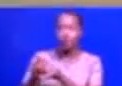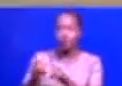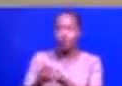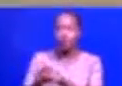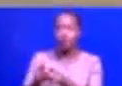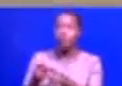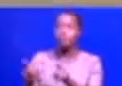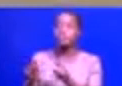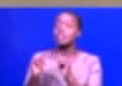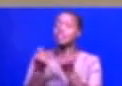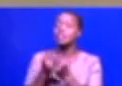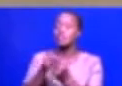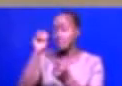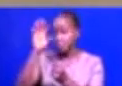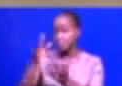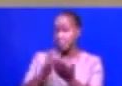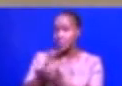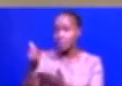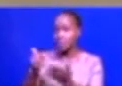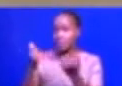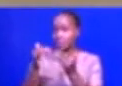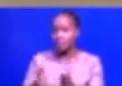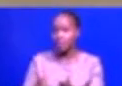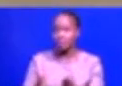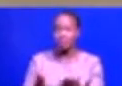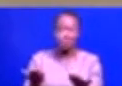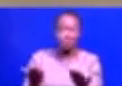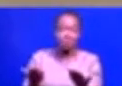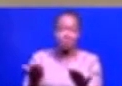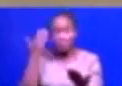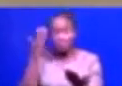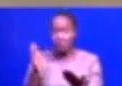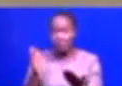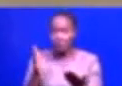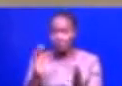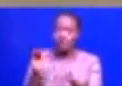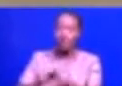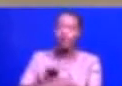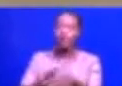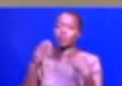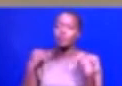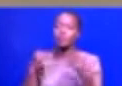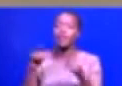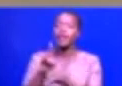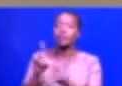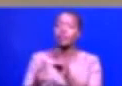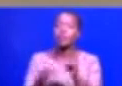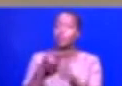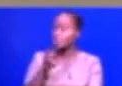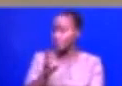pull a surprise through other players. You never know. It's going to be really, really a good game that everybody would want to